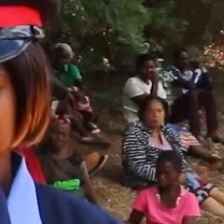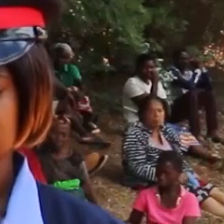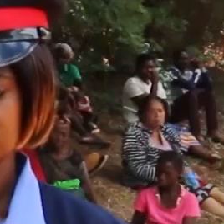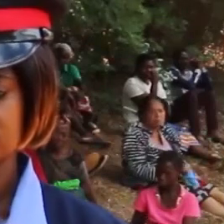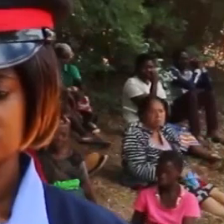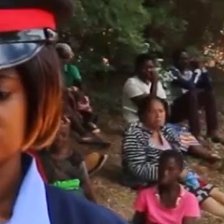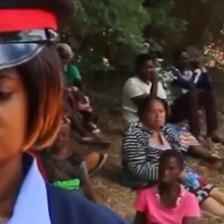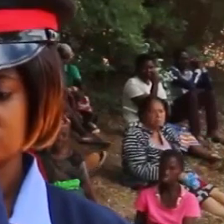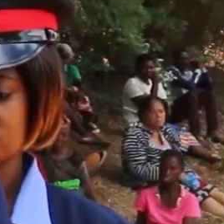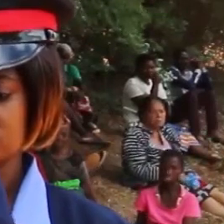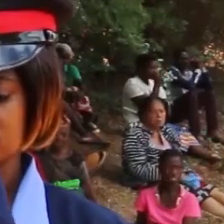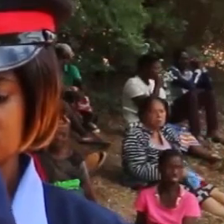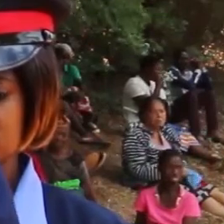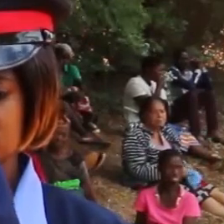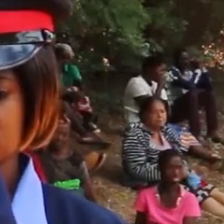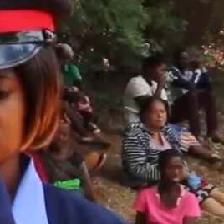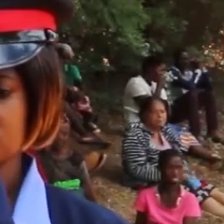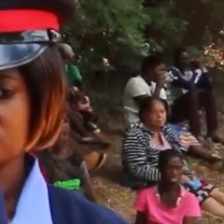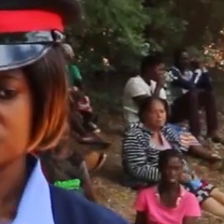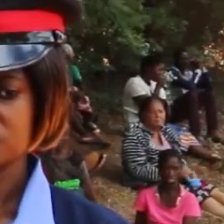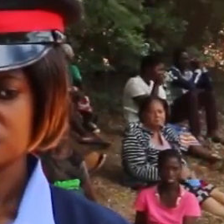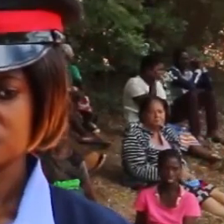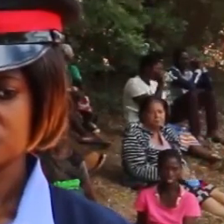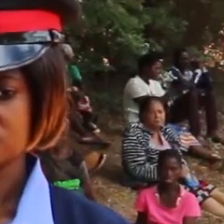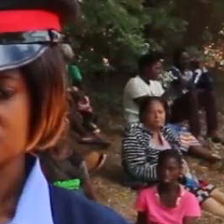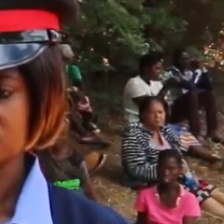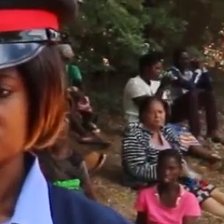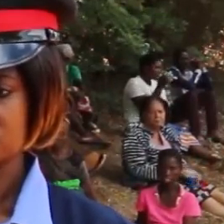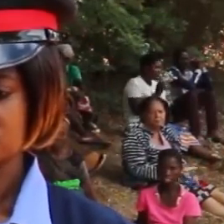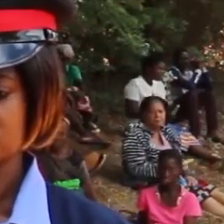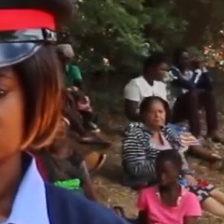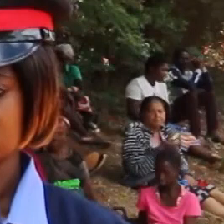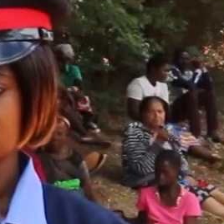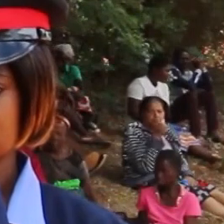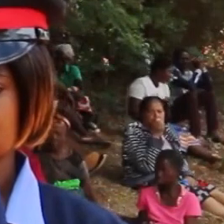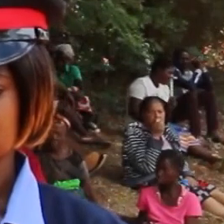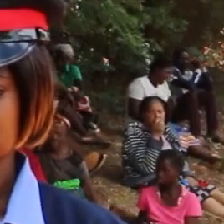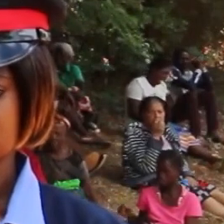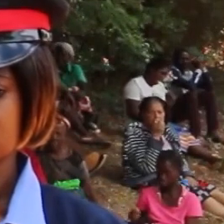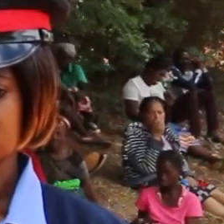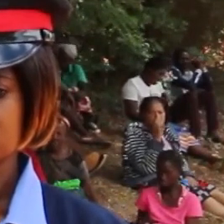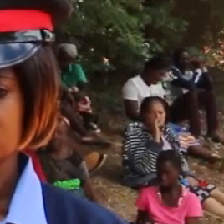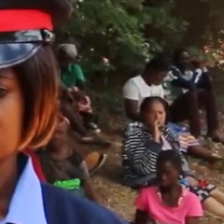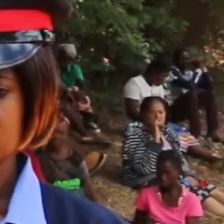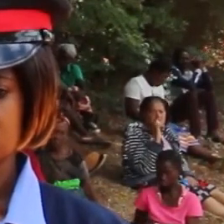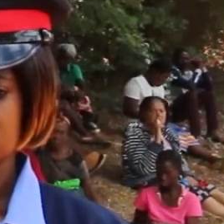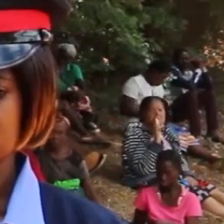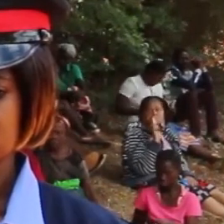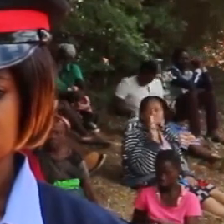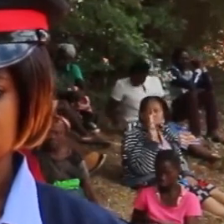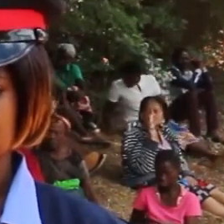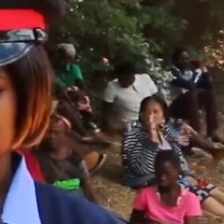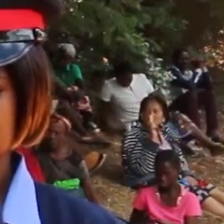the pinch of the hunger. The president is doing everything possible that no one should die of hunger during